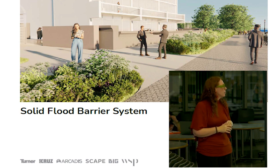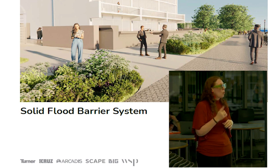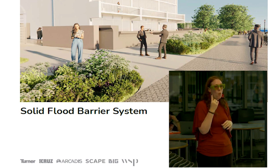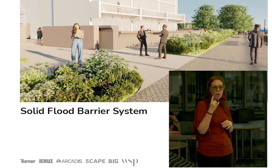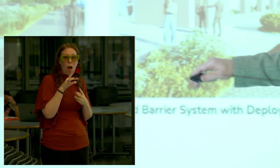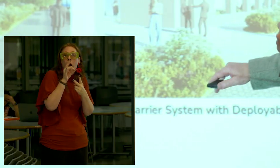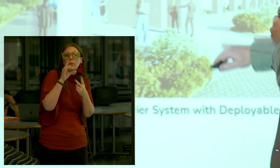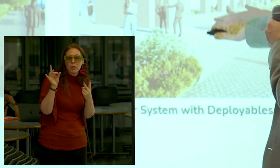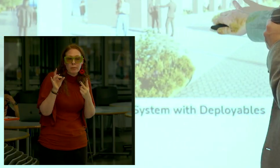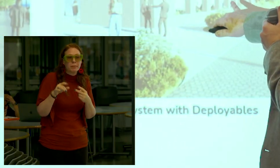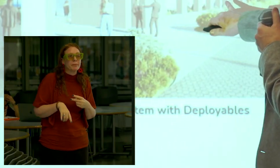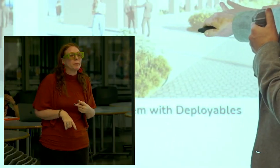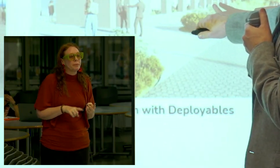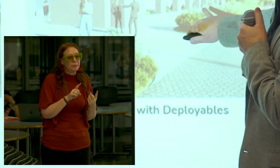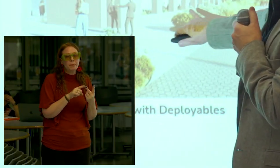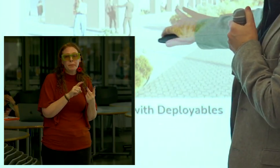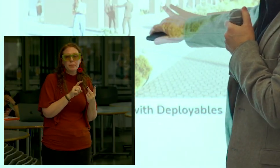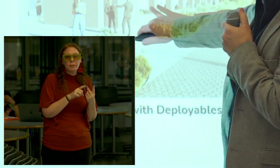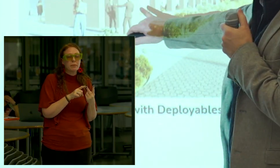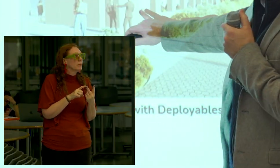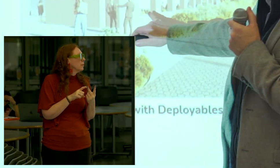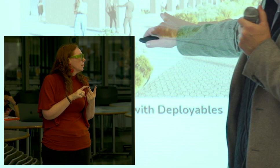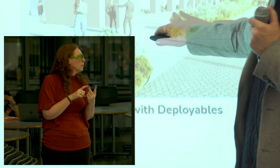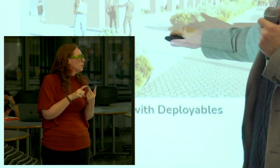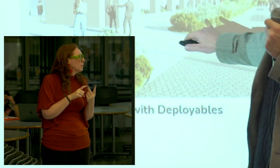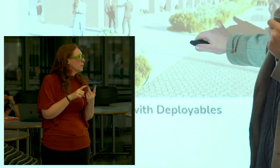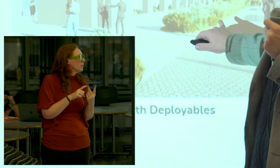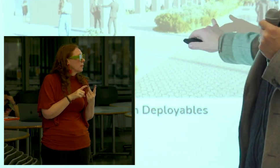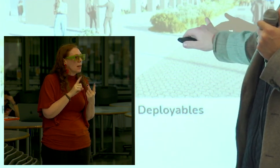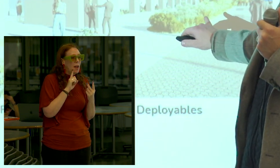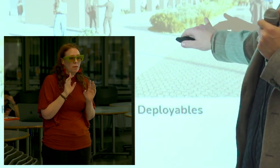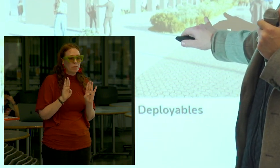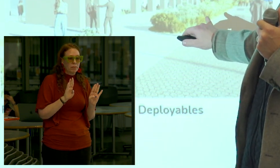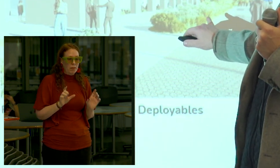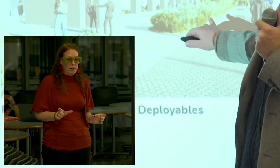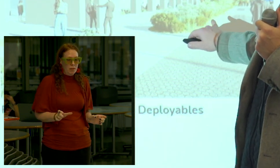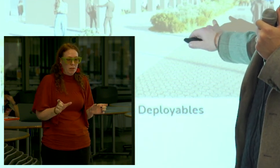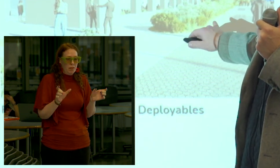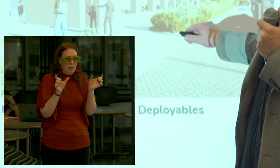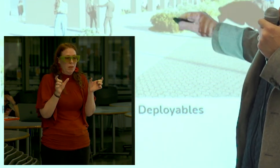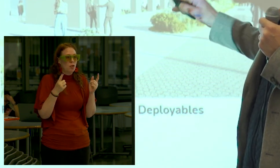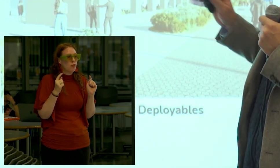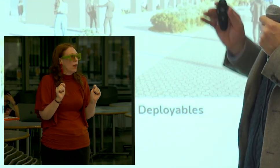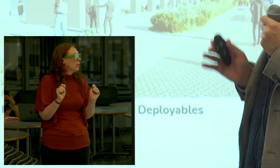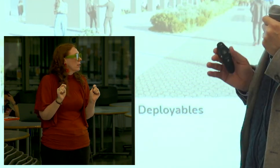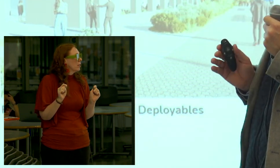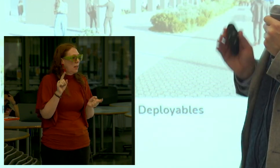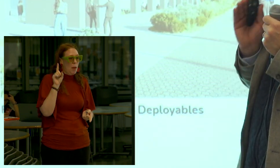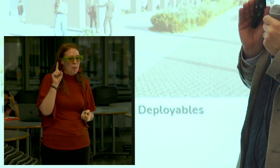that's an option the other option we're looking at of course is a system that has deployables that tries to